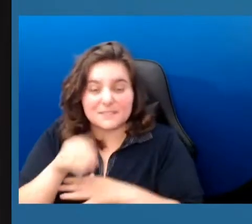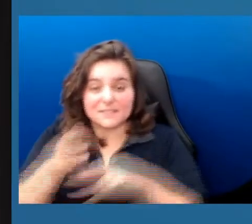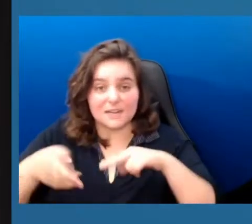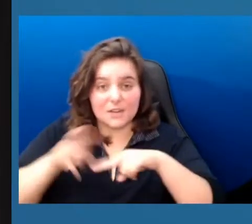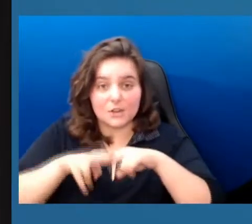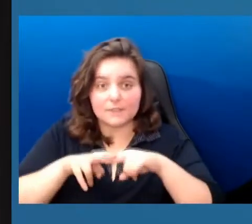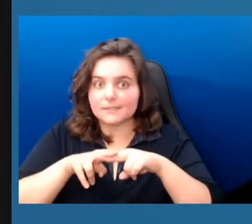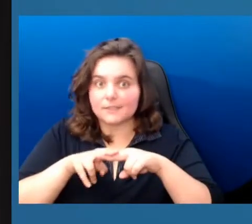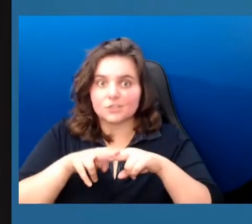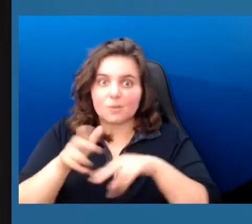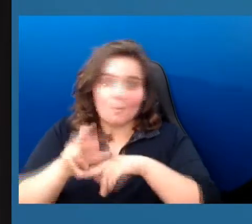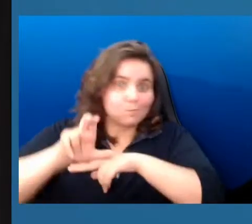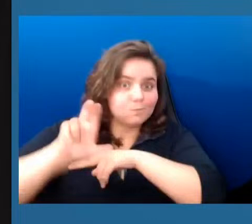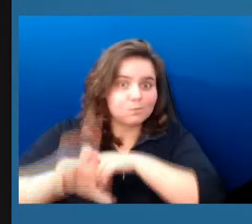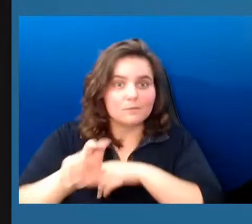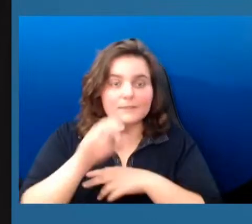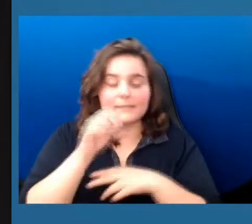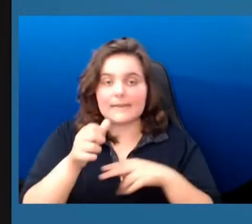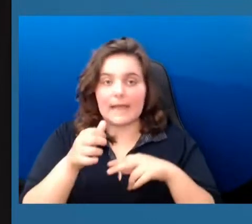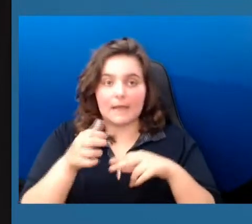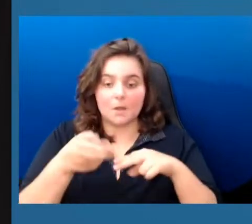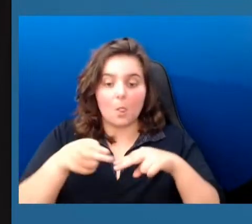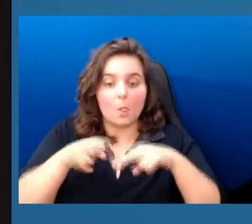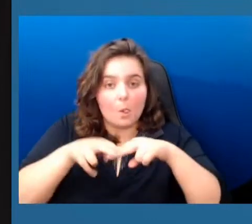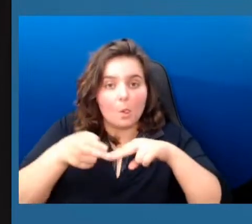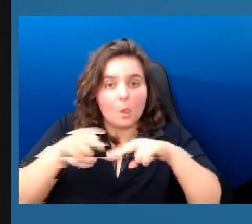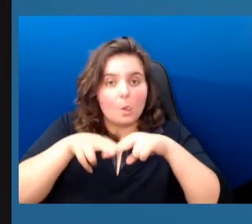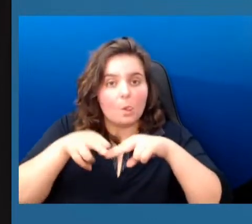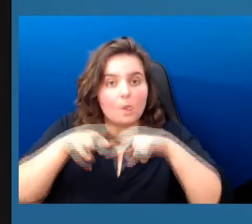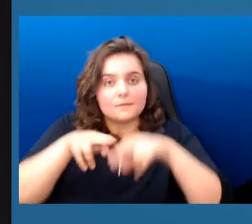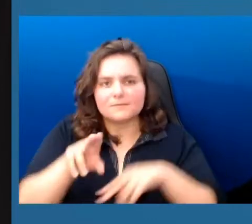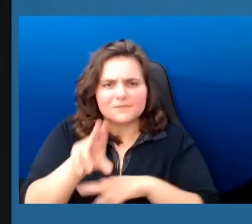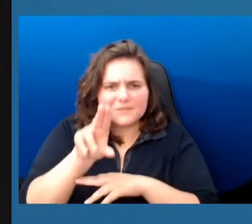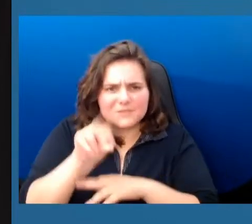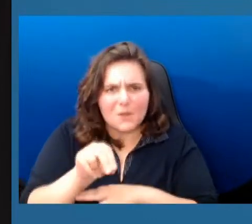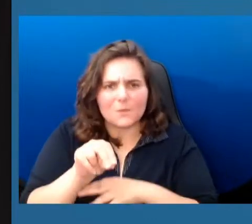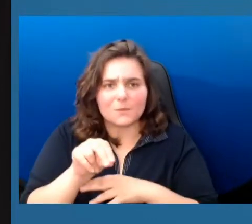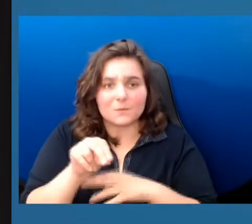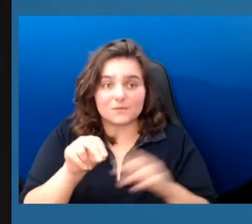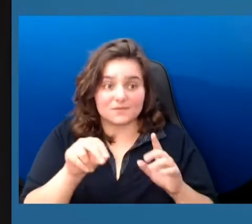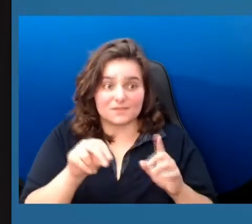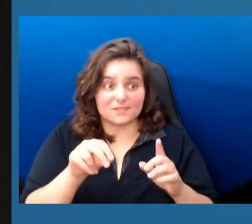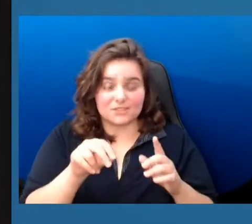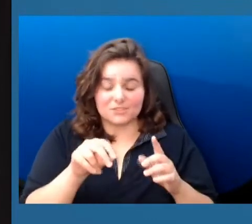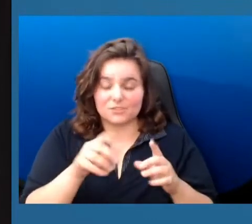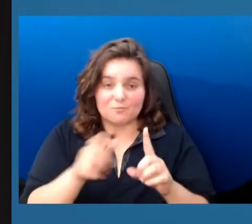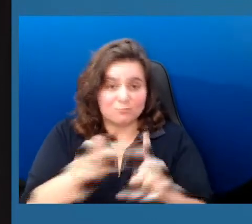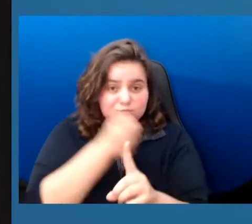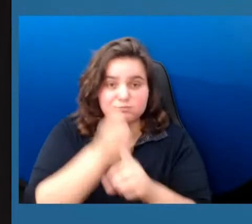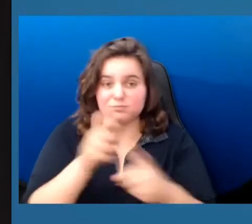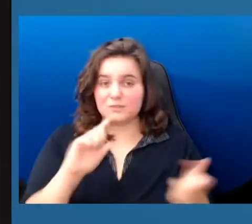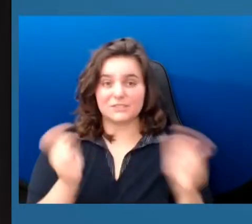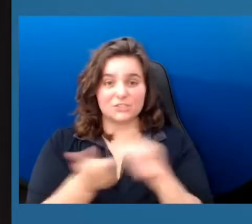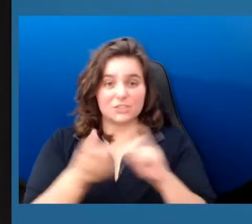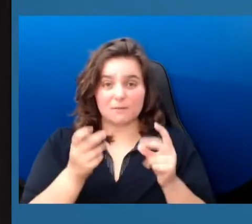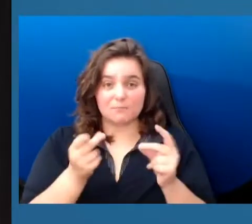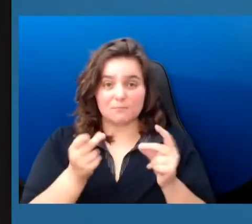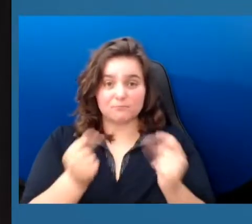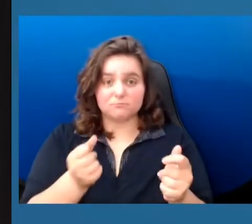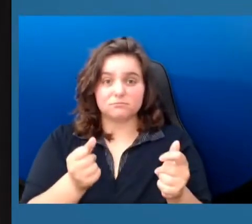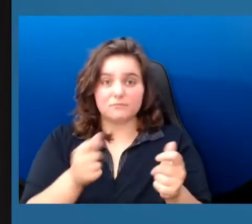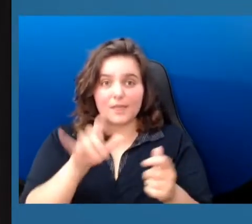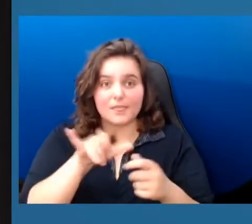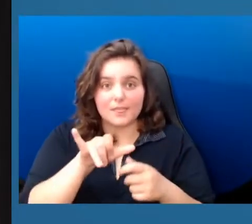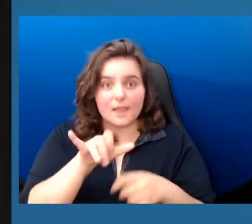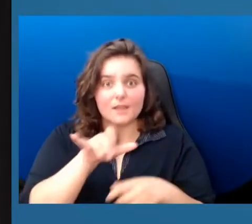phase in here. September 30th, it's 504. October 1st, it's 869. That's real, that is significant, and